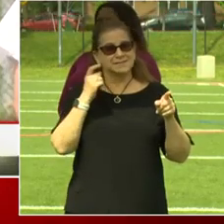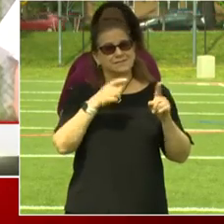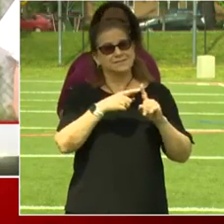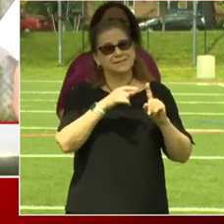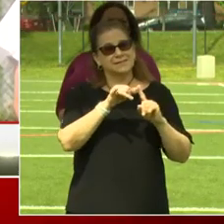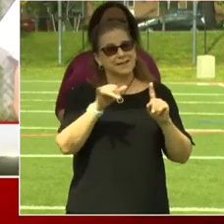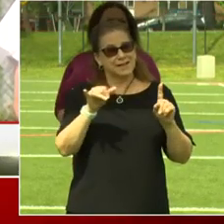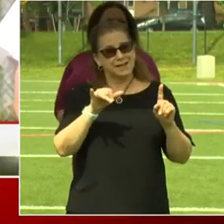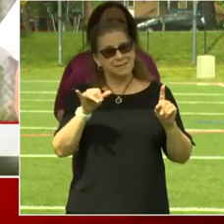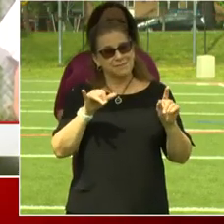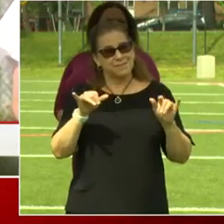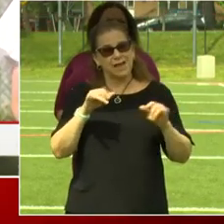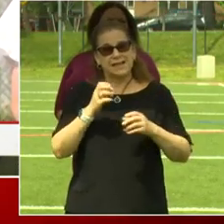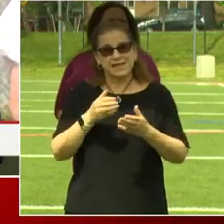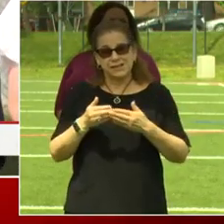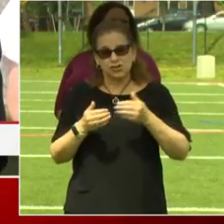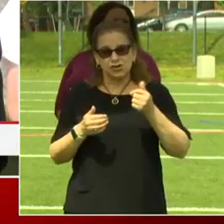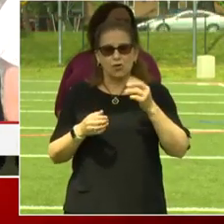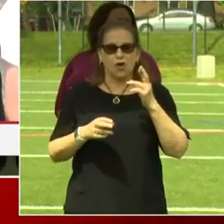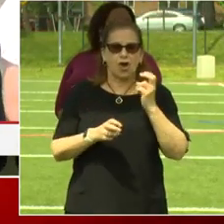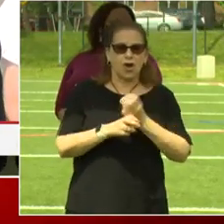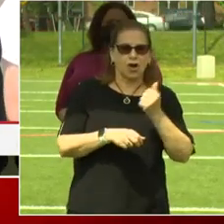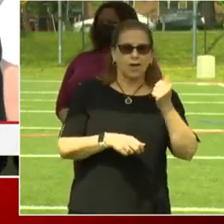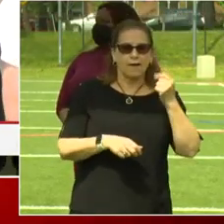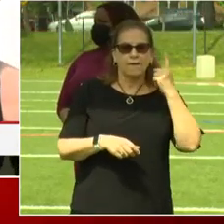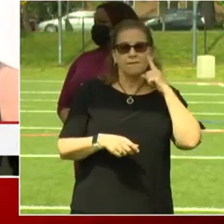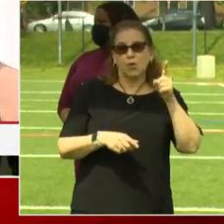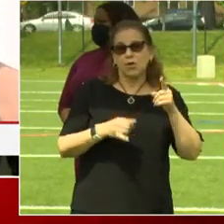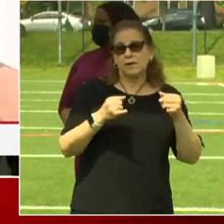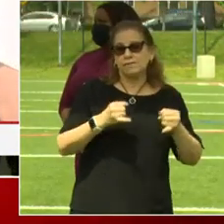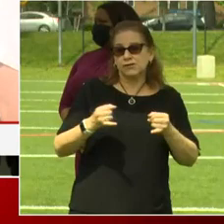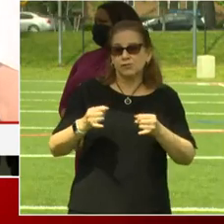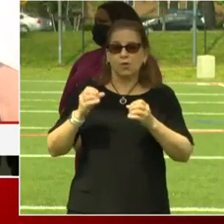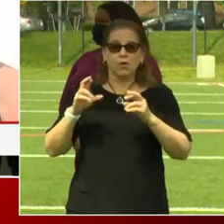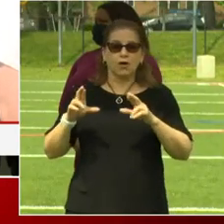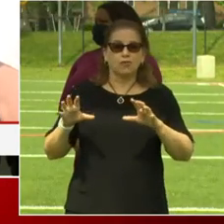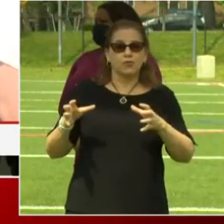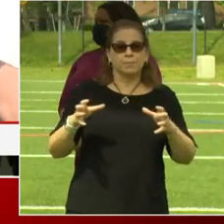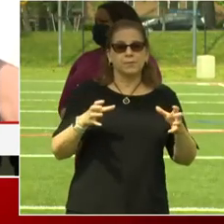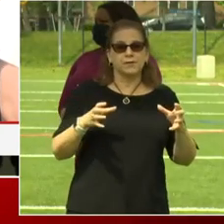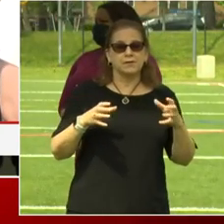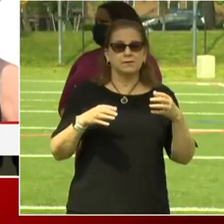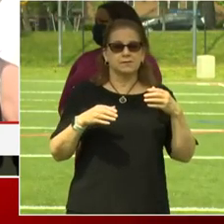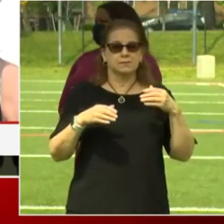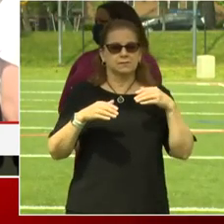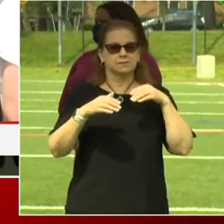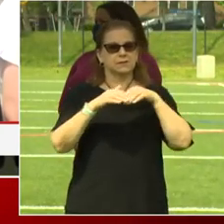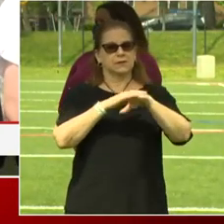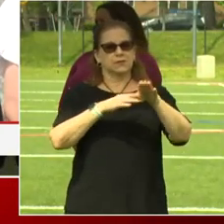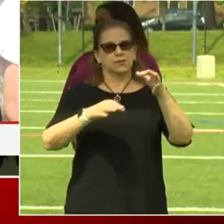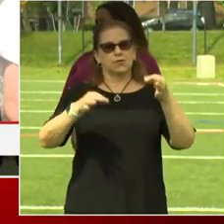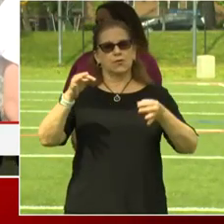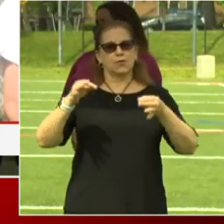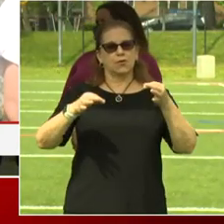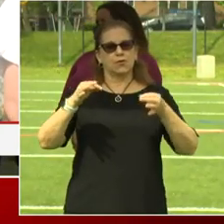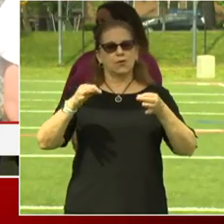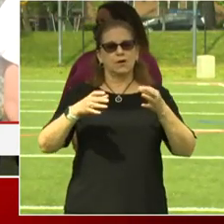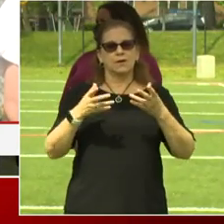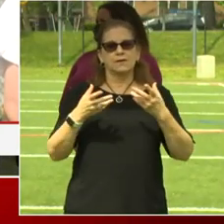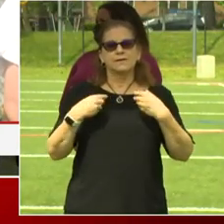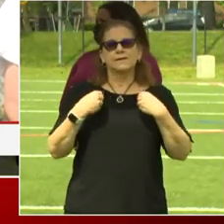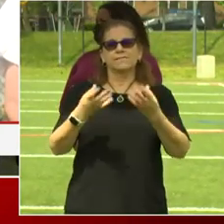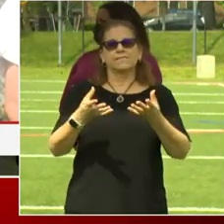or harder for individuals or groups to successfully go into court to block or delay planned